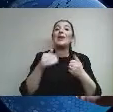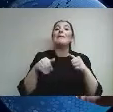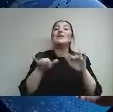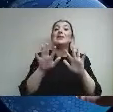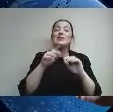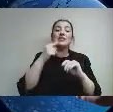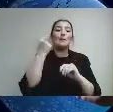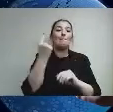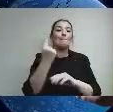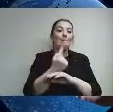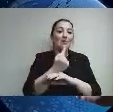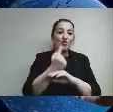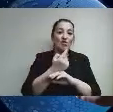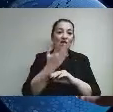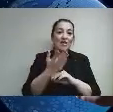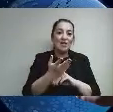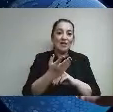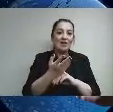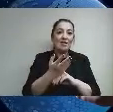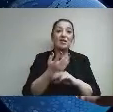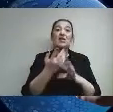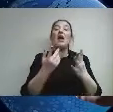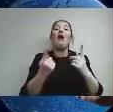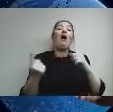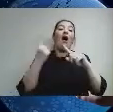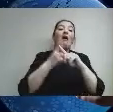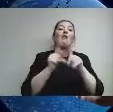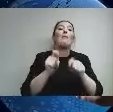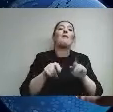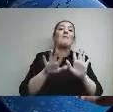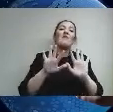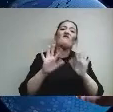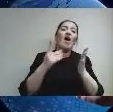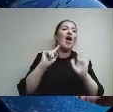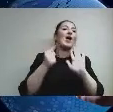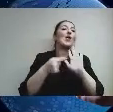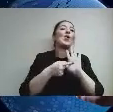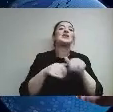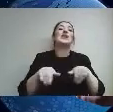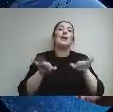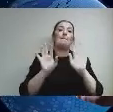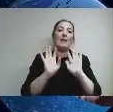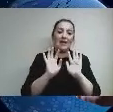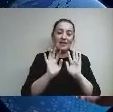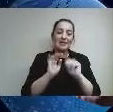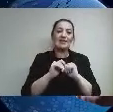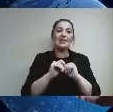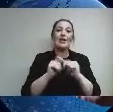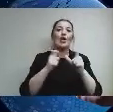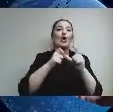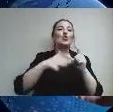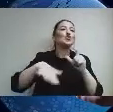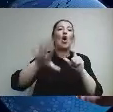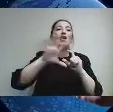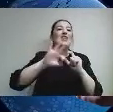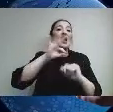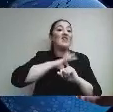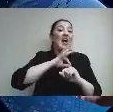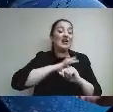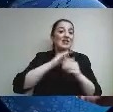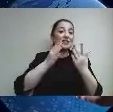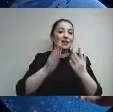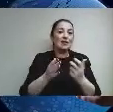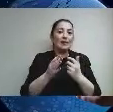impact. So, of course, measurements are being done, but it should not be